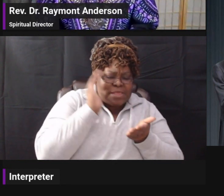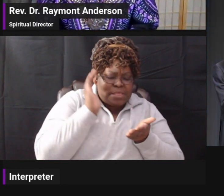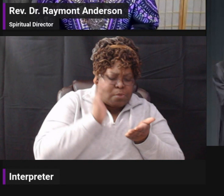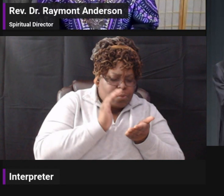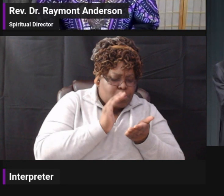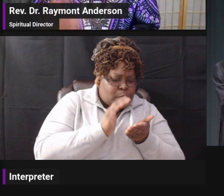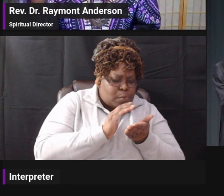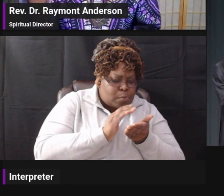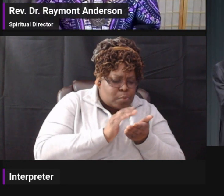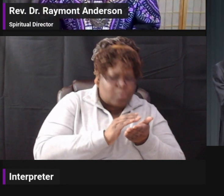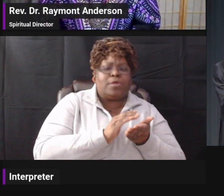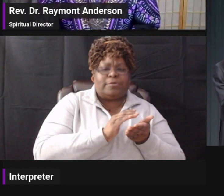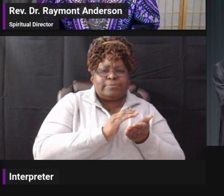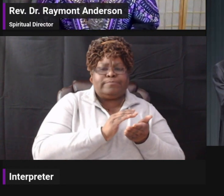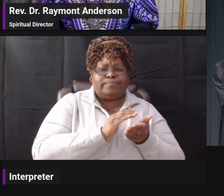tips,